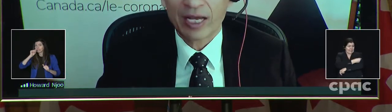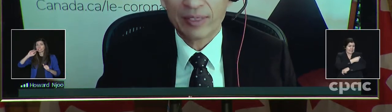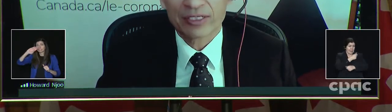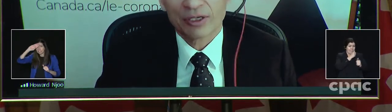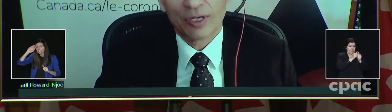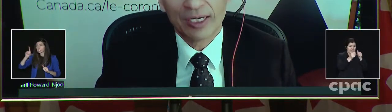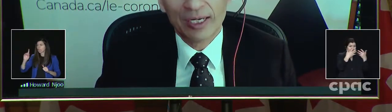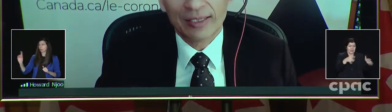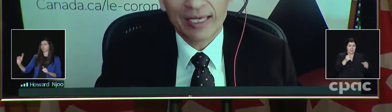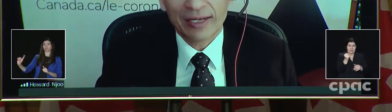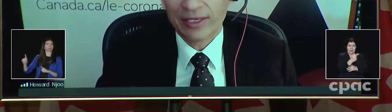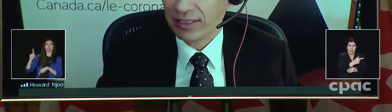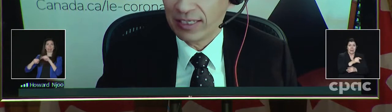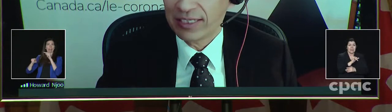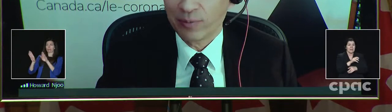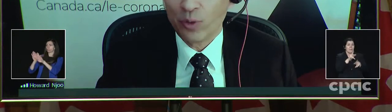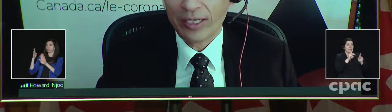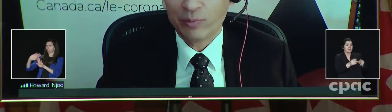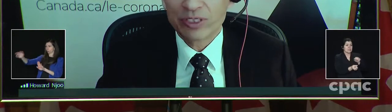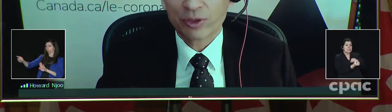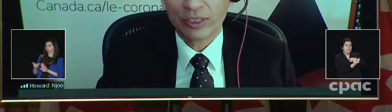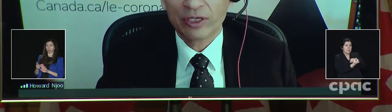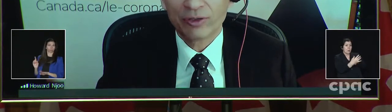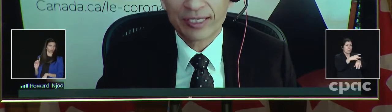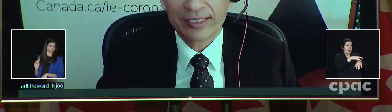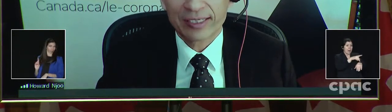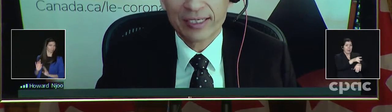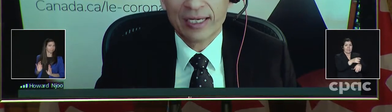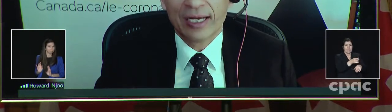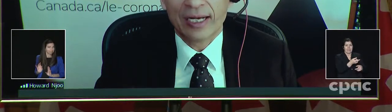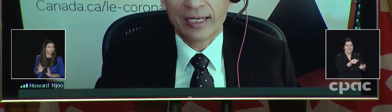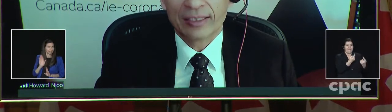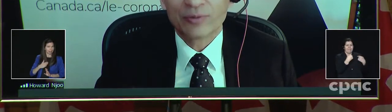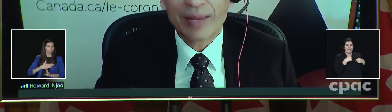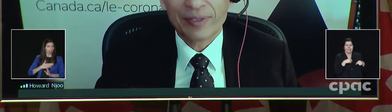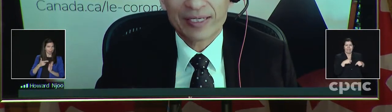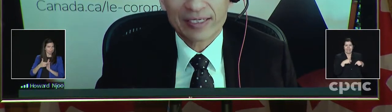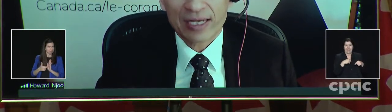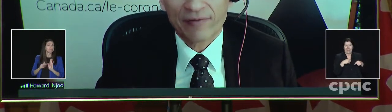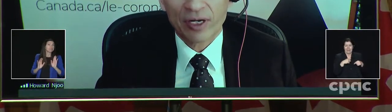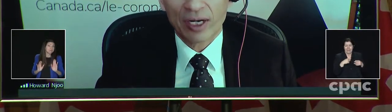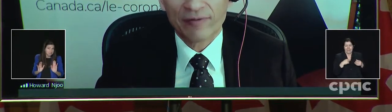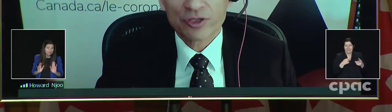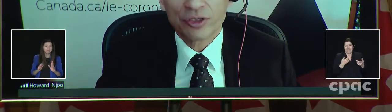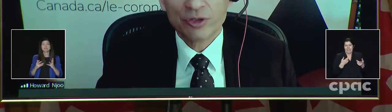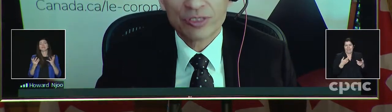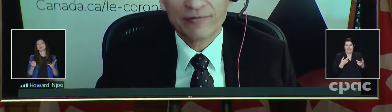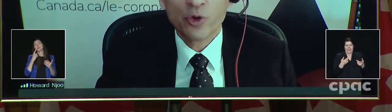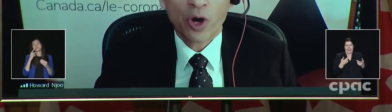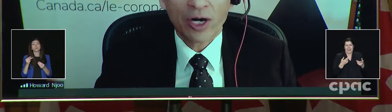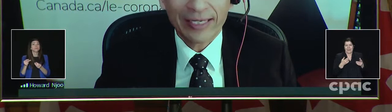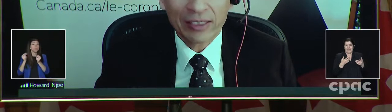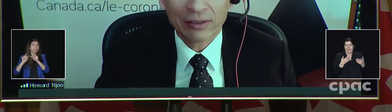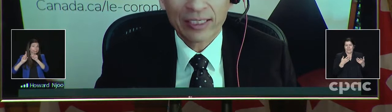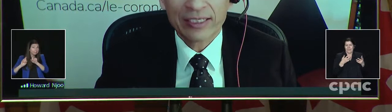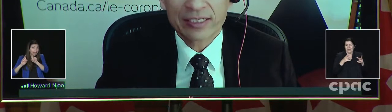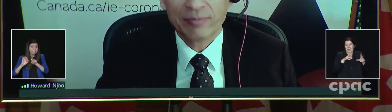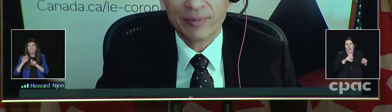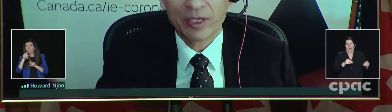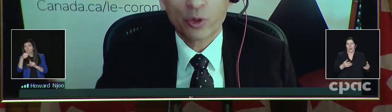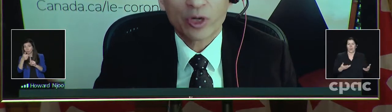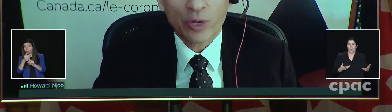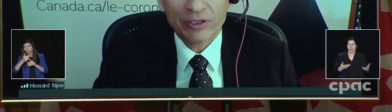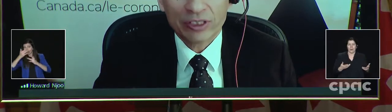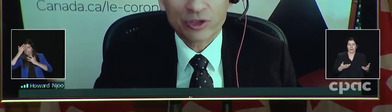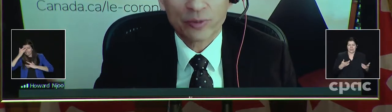shouldn't be coming. So that I think is number one. And we certainly know that the rapid tests have a certain use. If you are ill, then it's